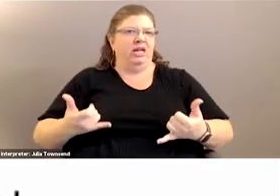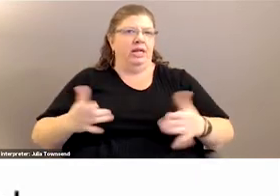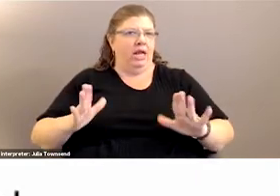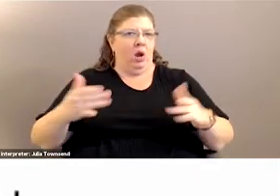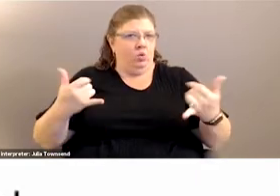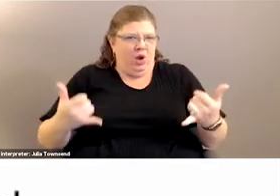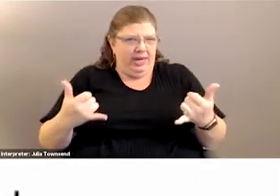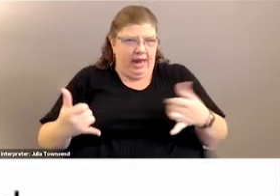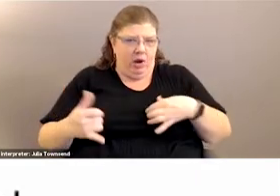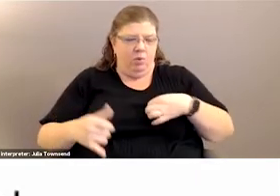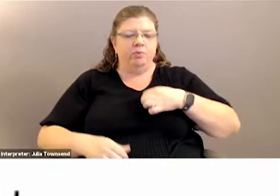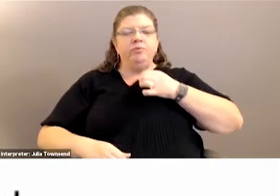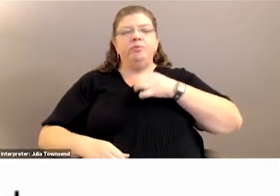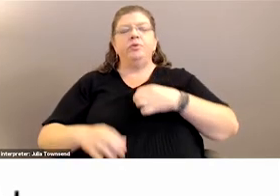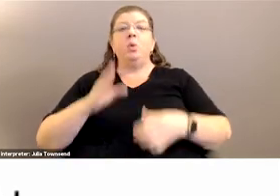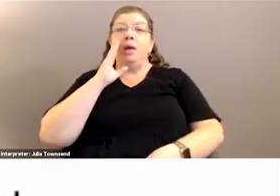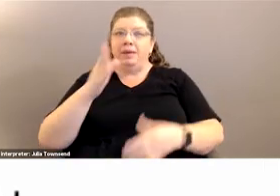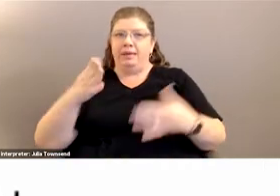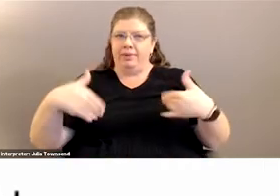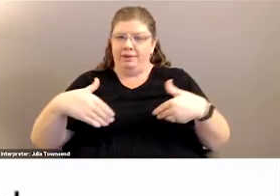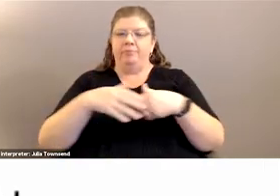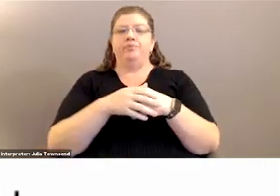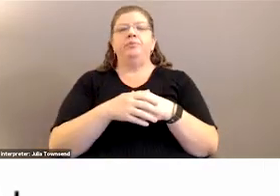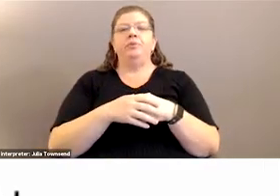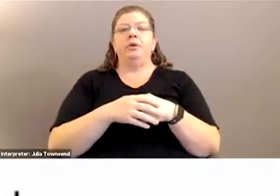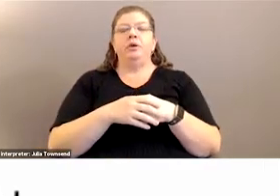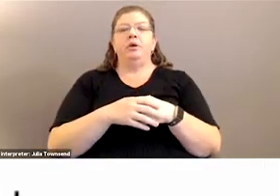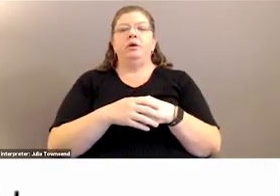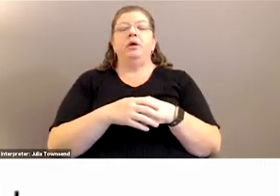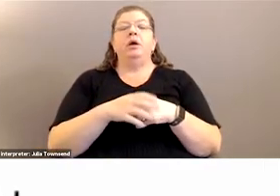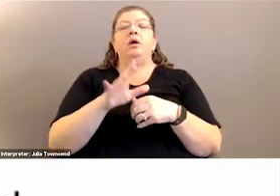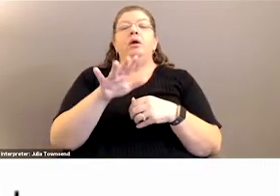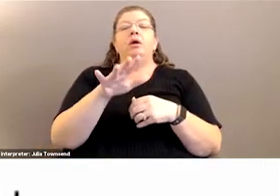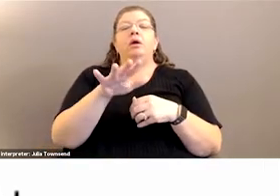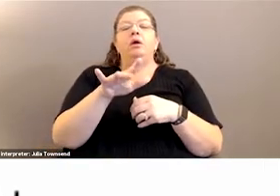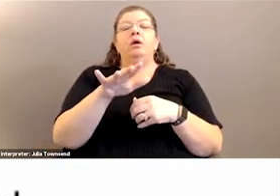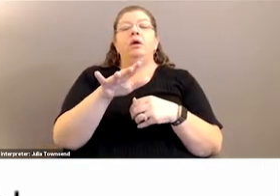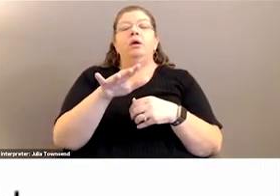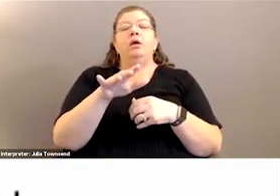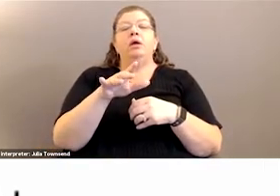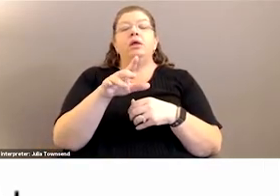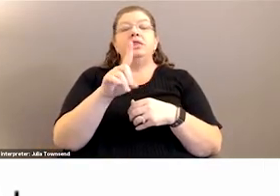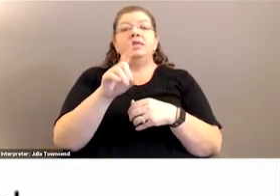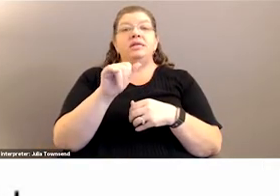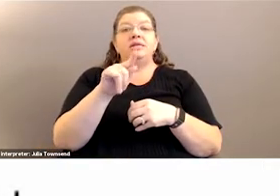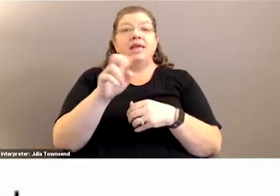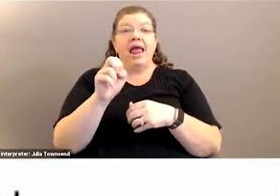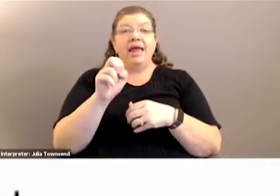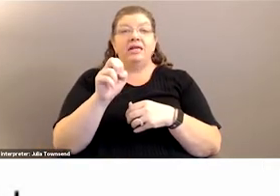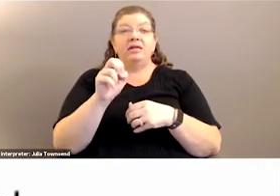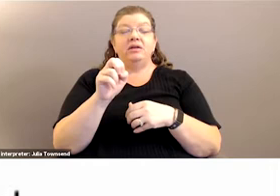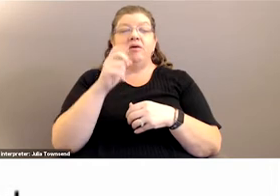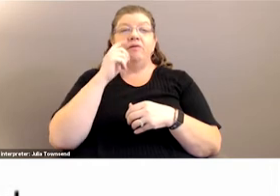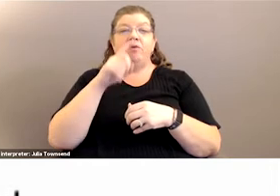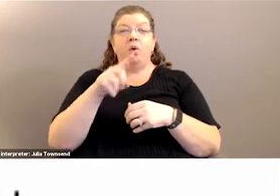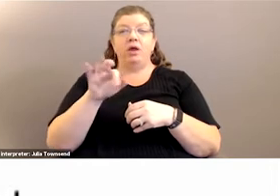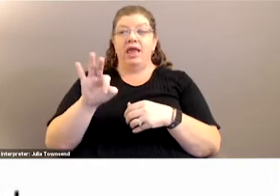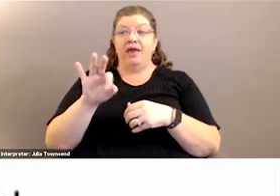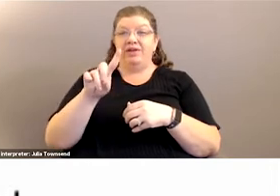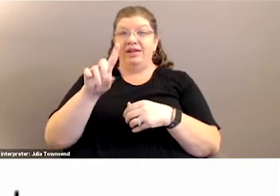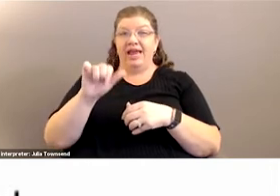finally oh and on that the date that the you the fda has